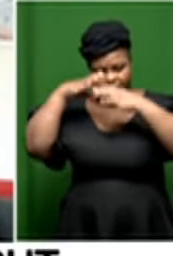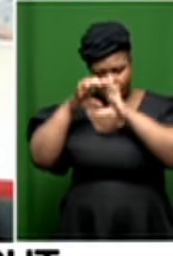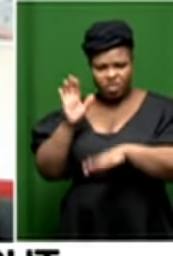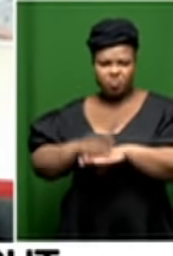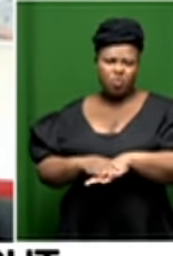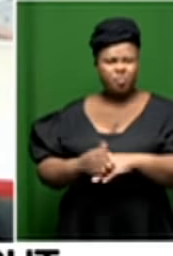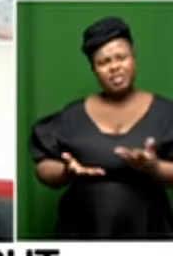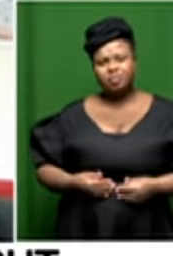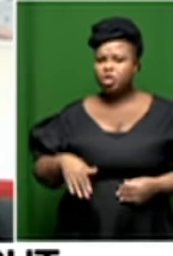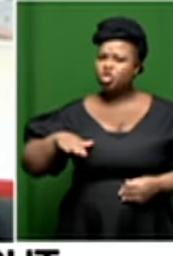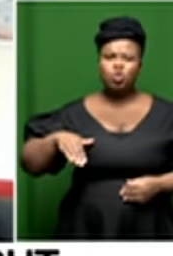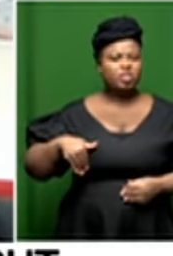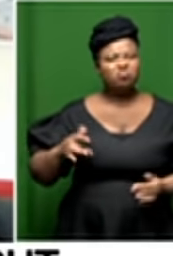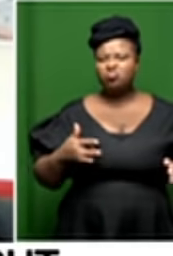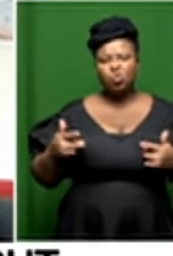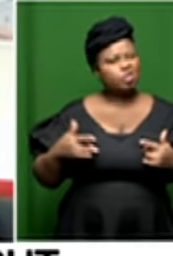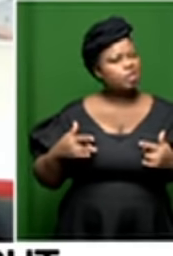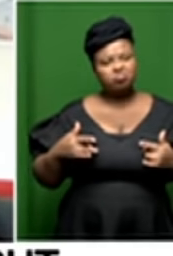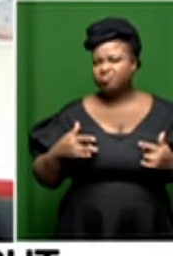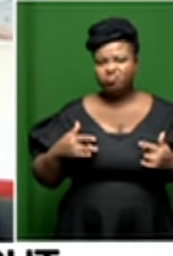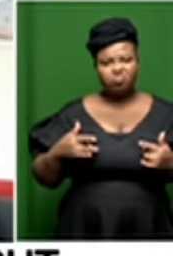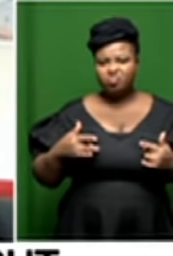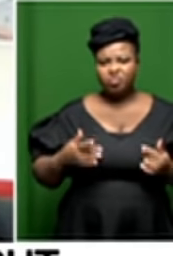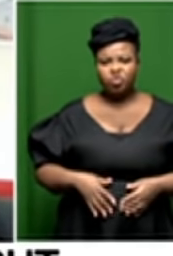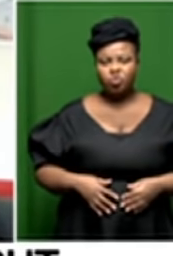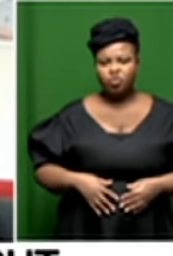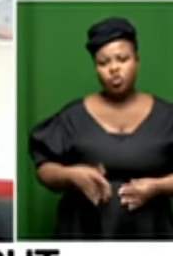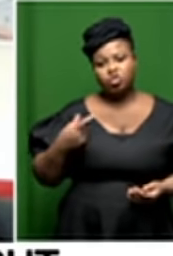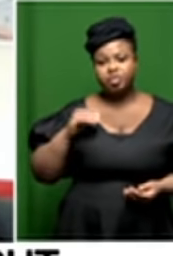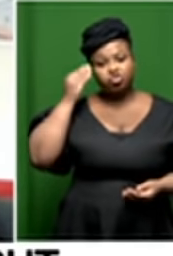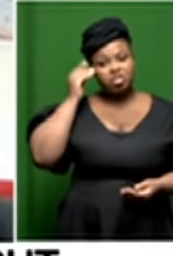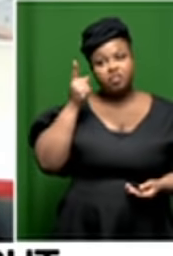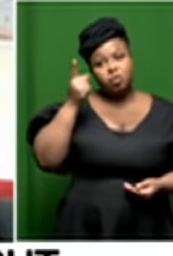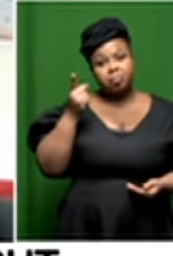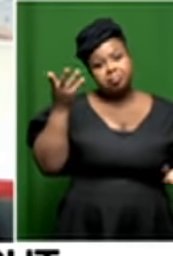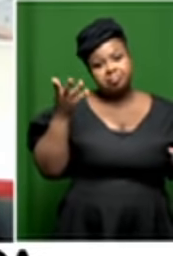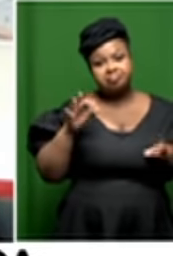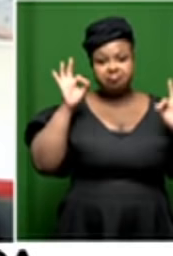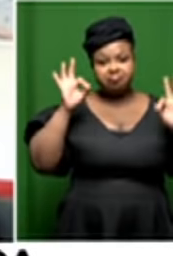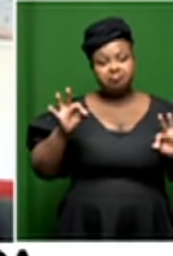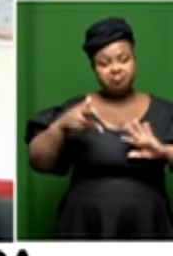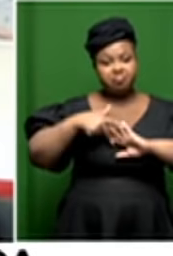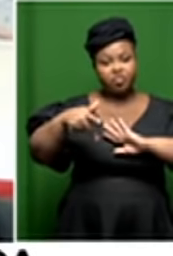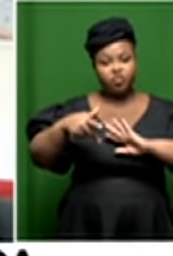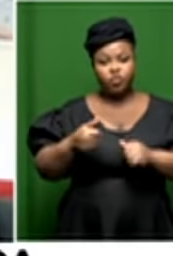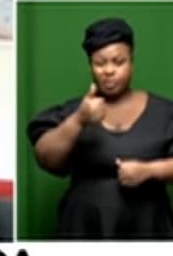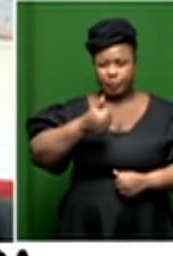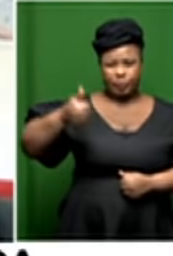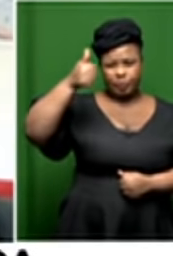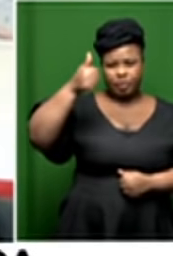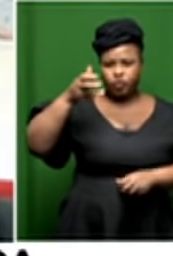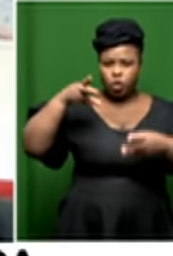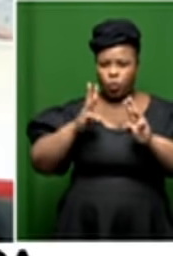to? It's not yet a variant of concern, not even a variant of interest by the official nomenclature that is